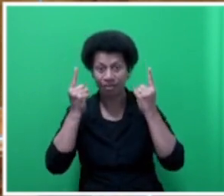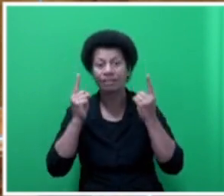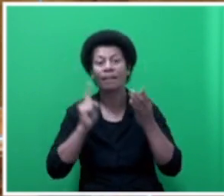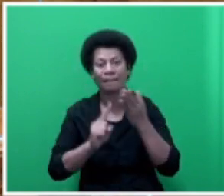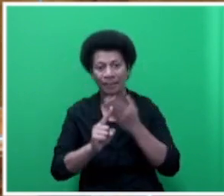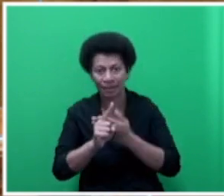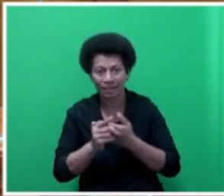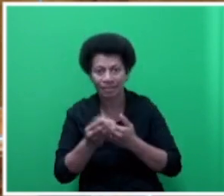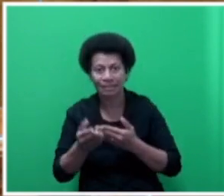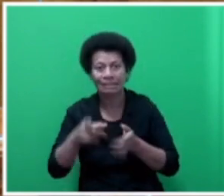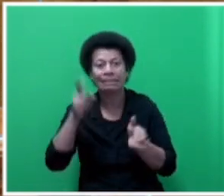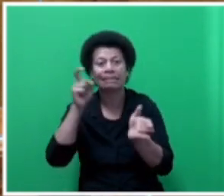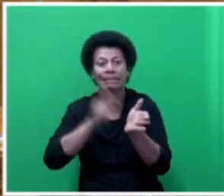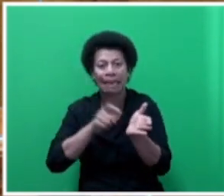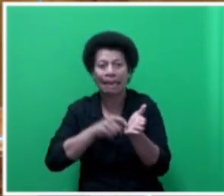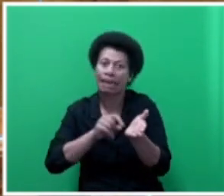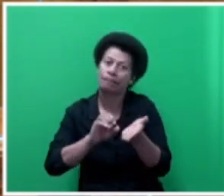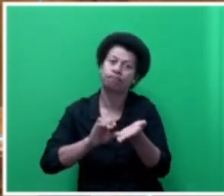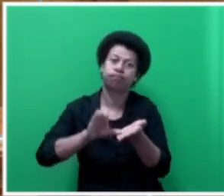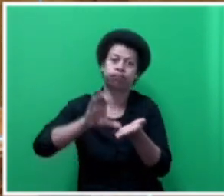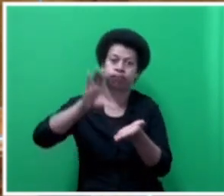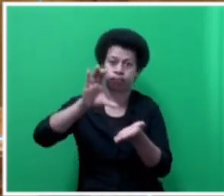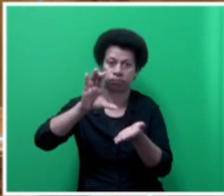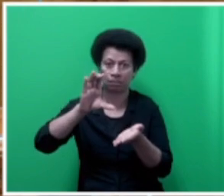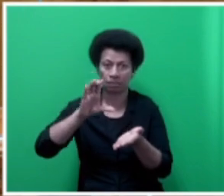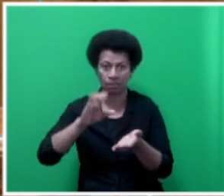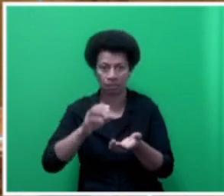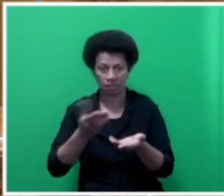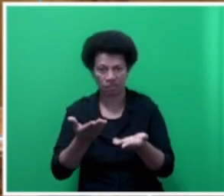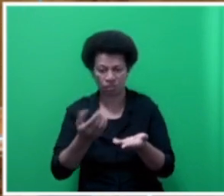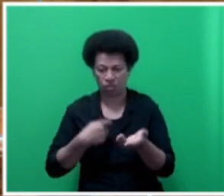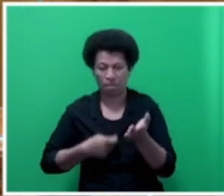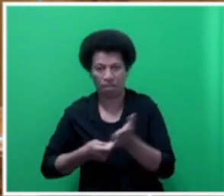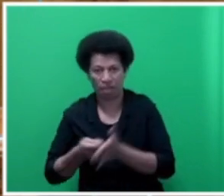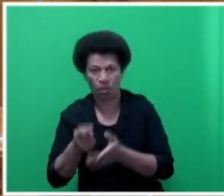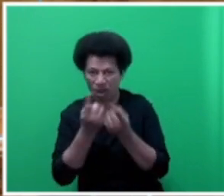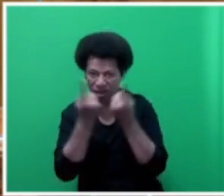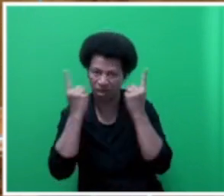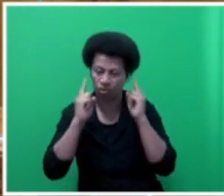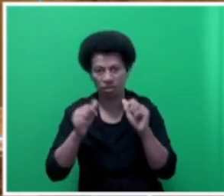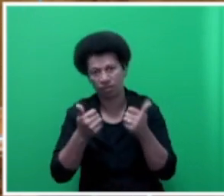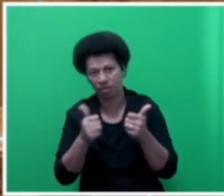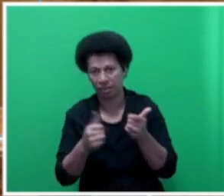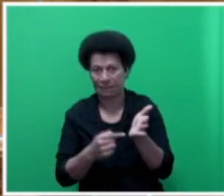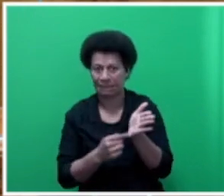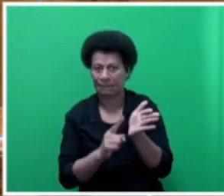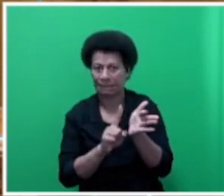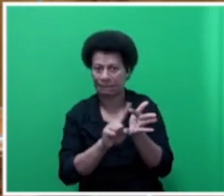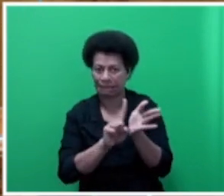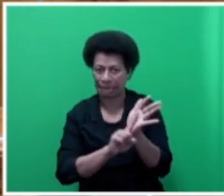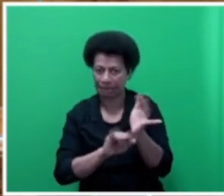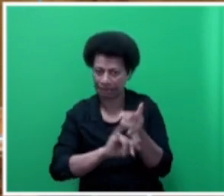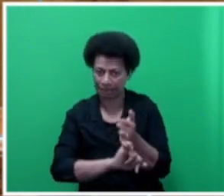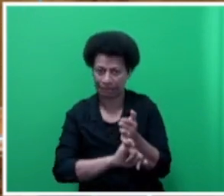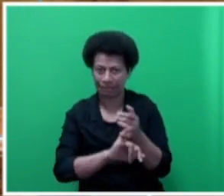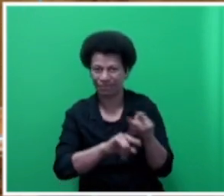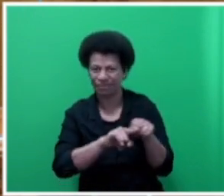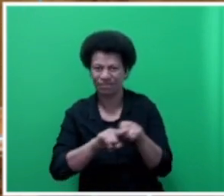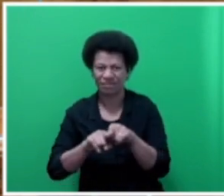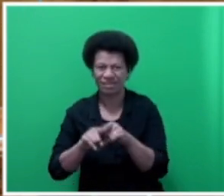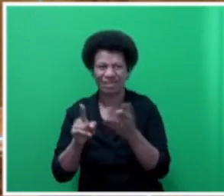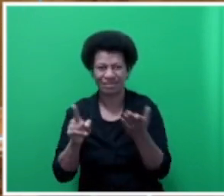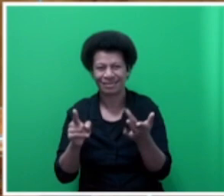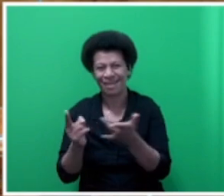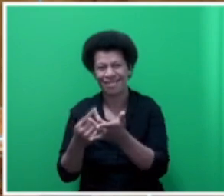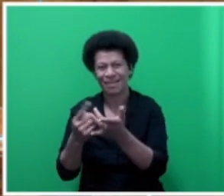a high debt level. And that is a cause of problems in affluent countries like the